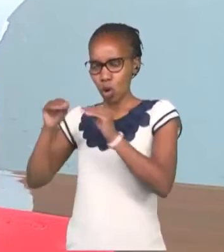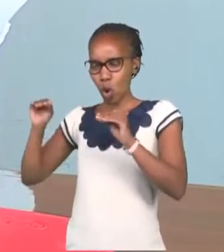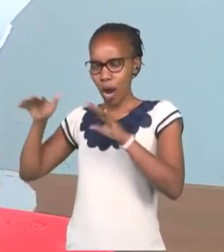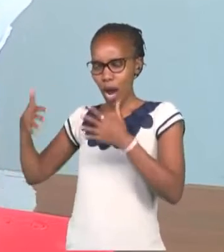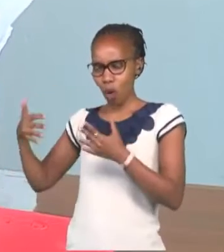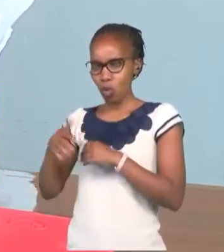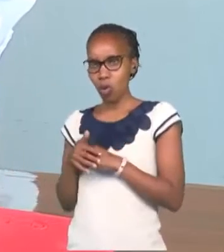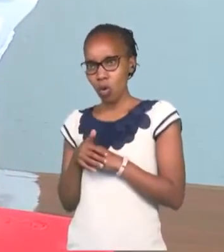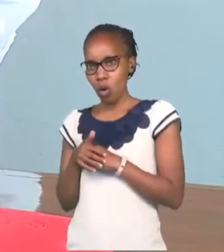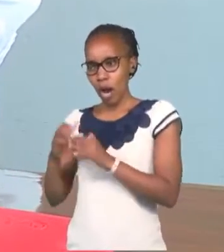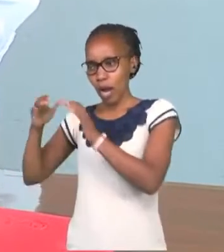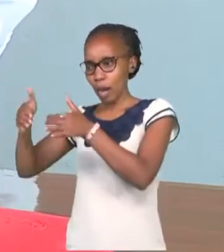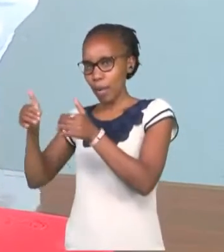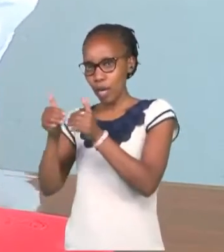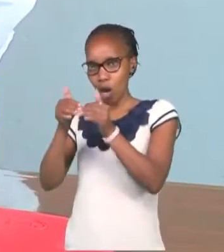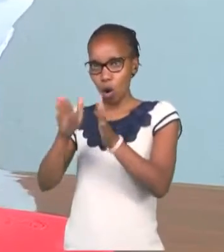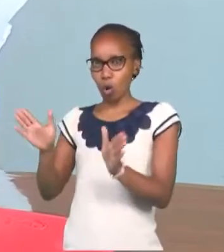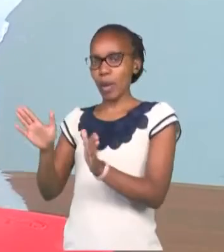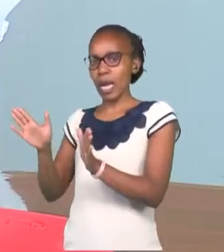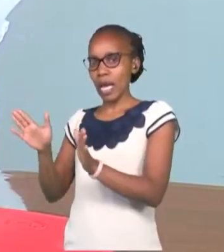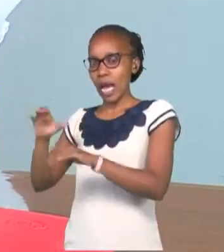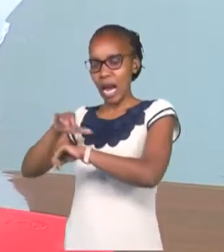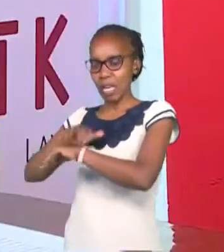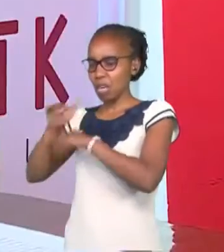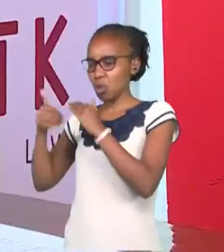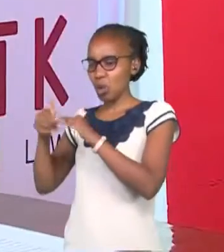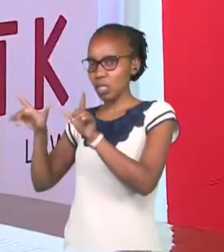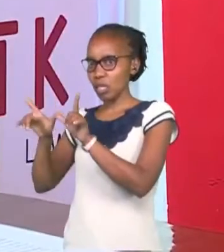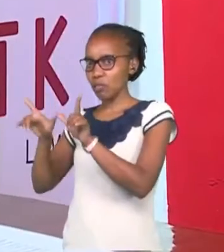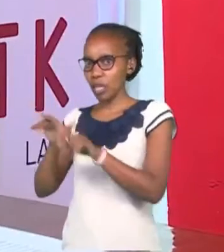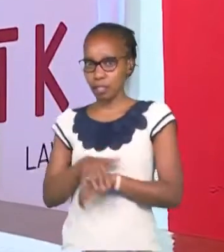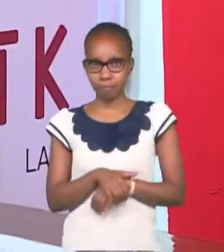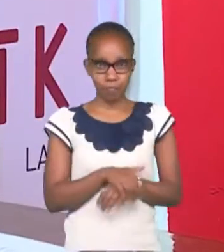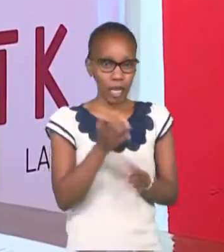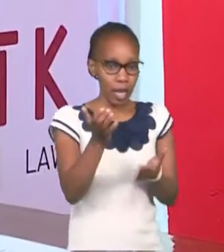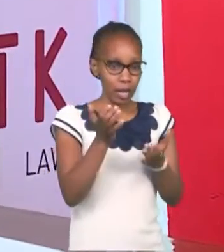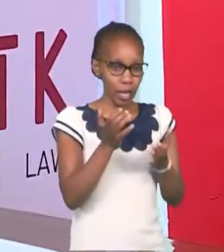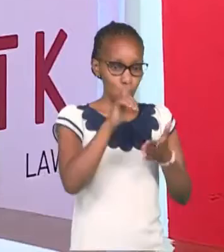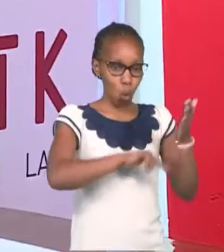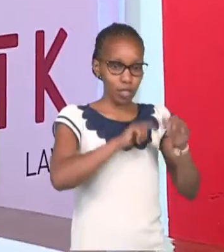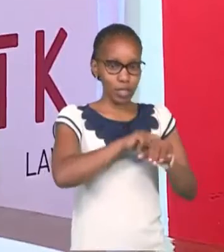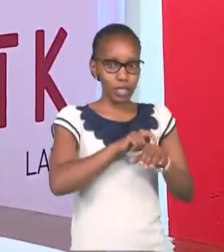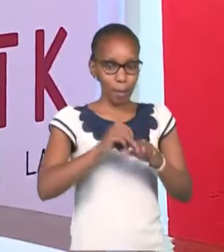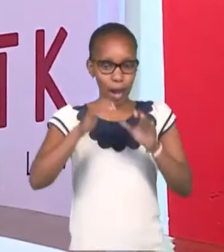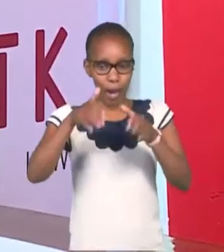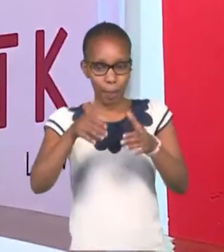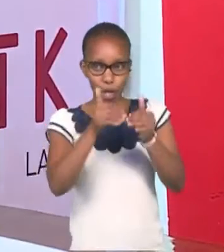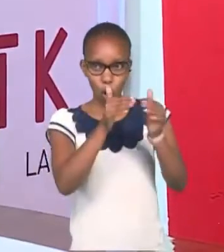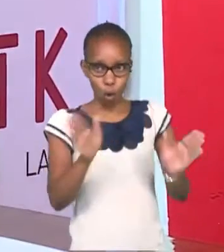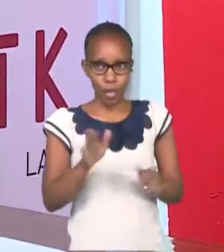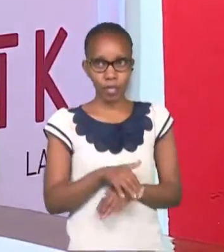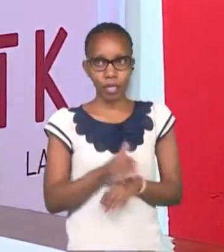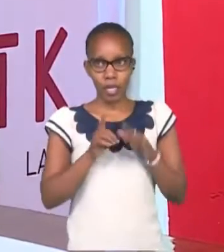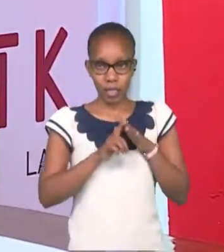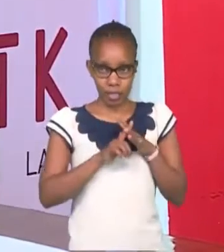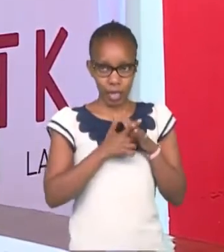open a company and get the whole documentation? What is required when registering a company is, let me